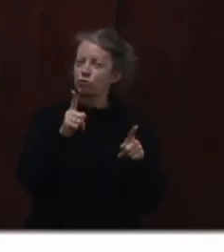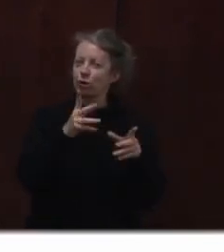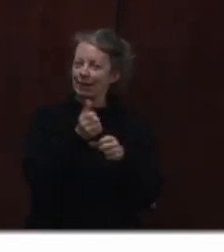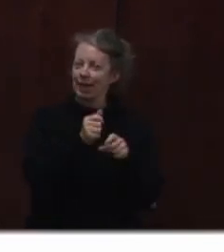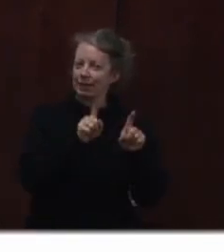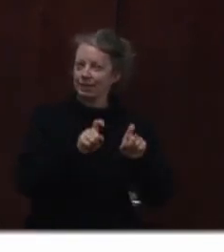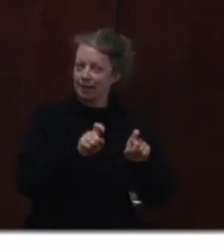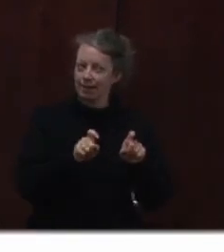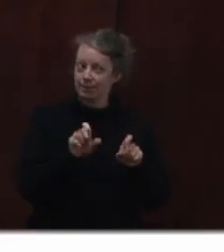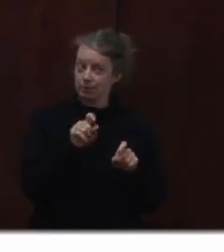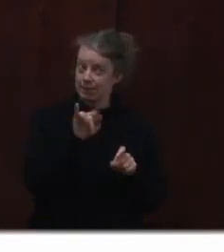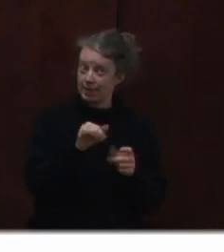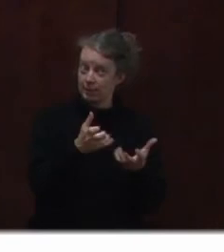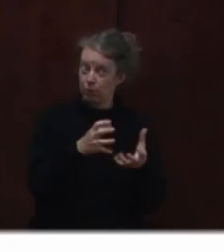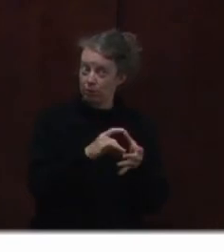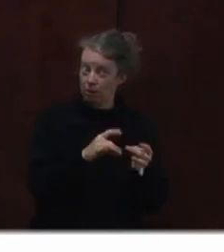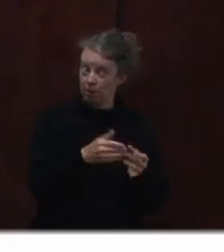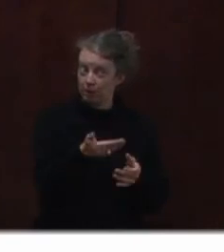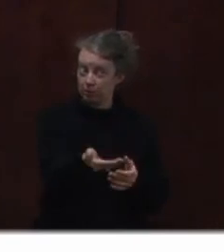comments.